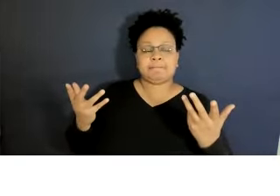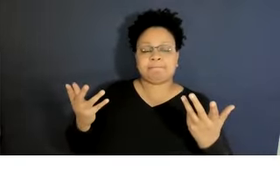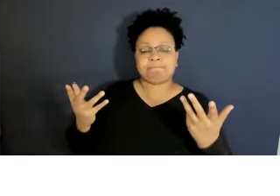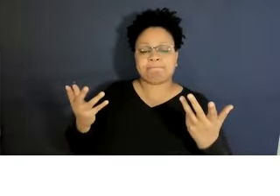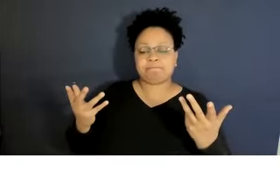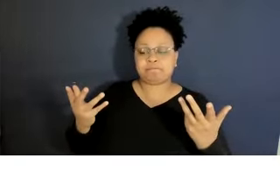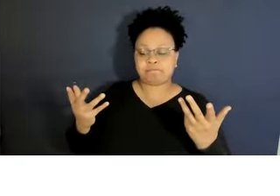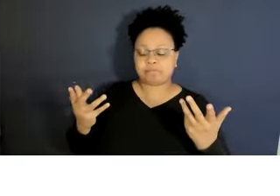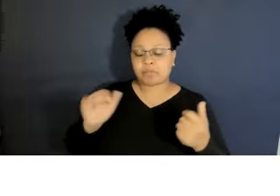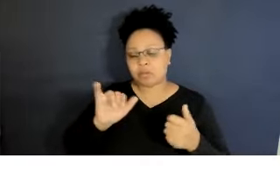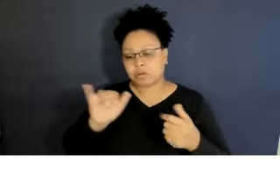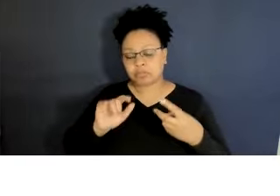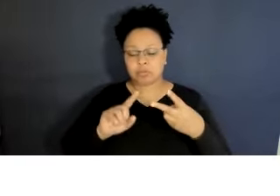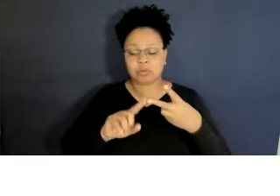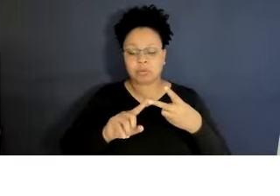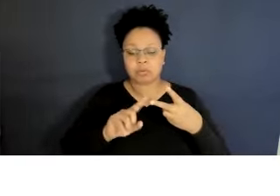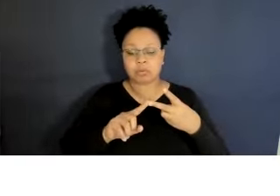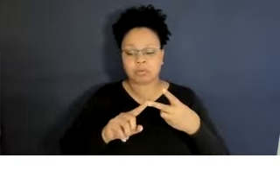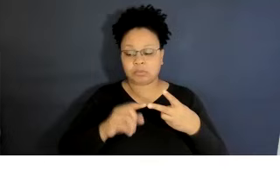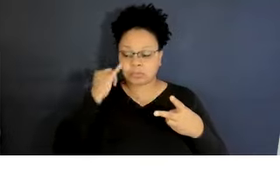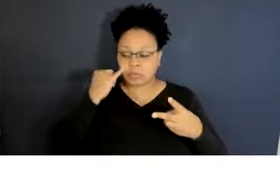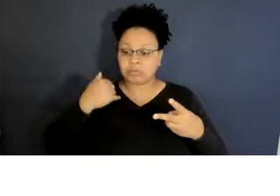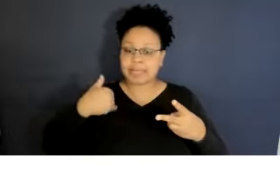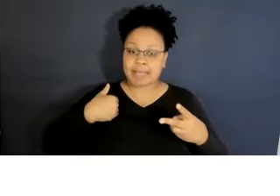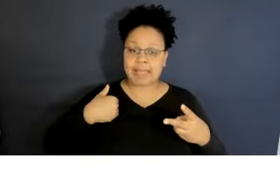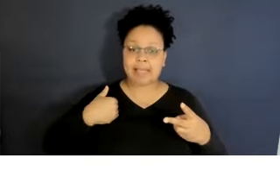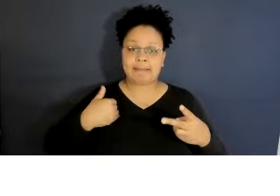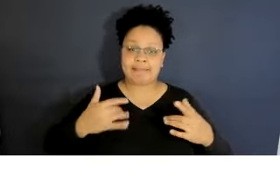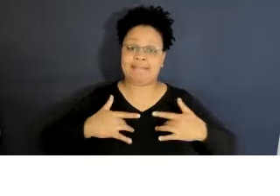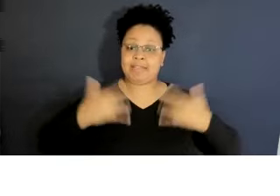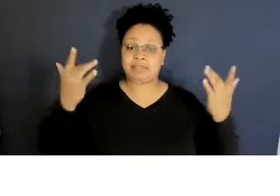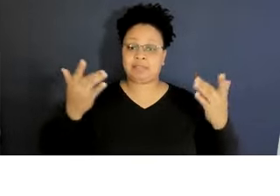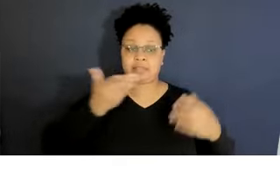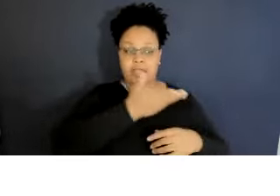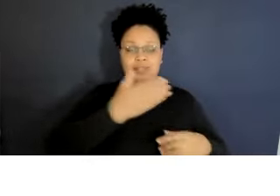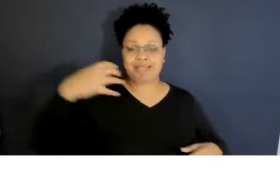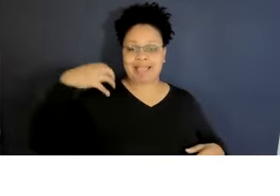when we have events down at the Capitol,